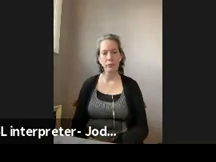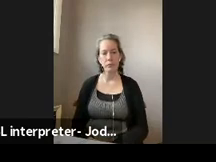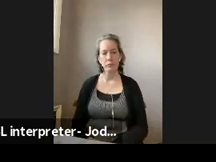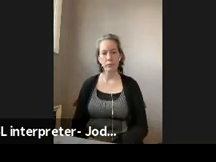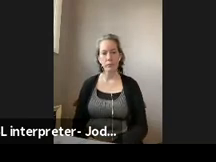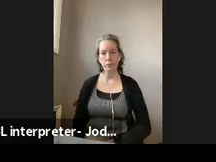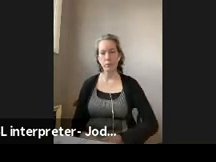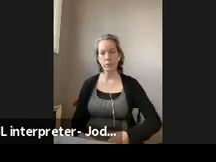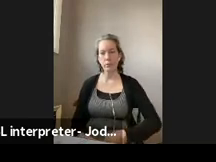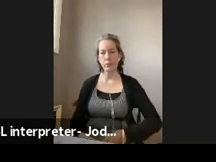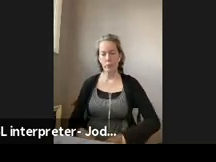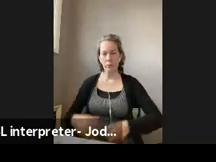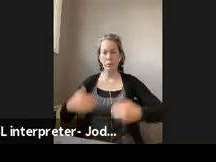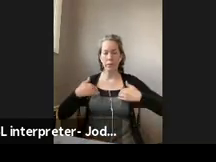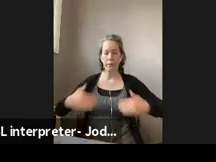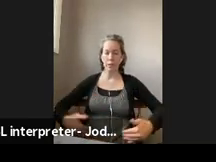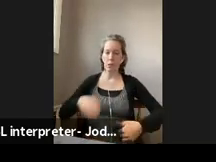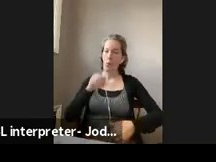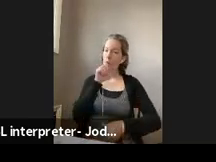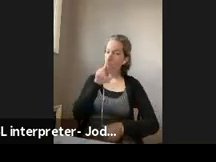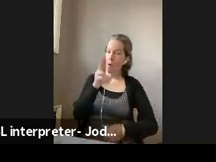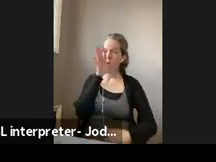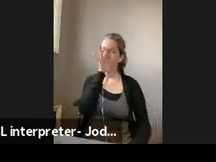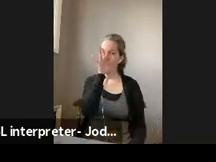okay, it is physical or verbal. Good. Aggression.